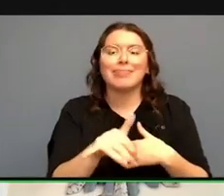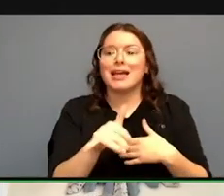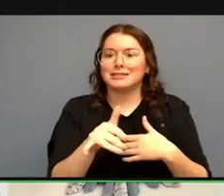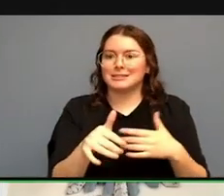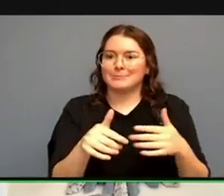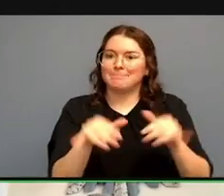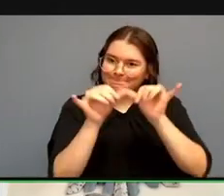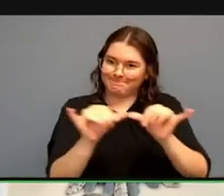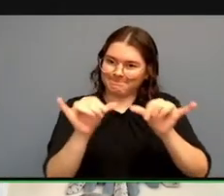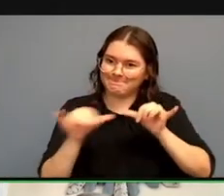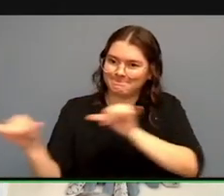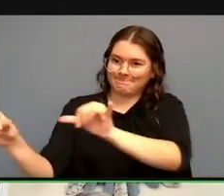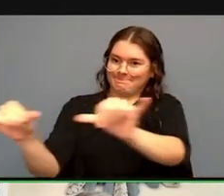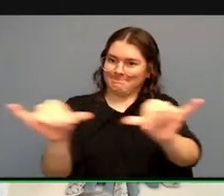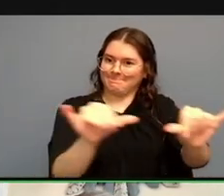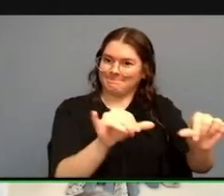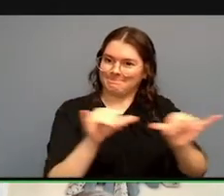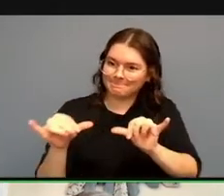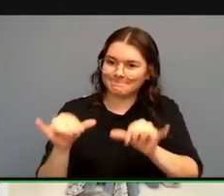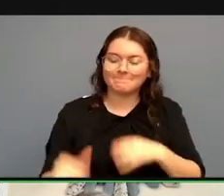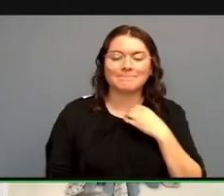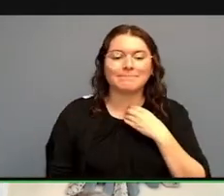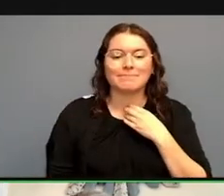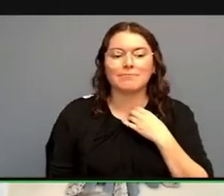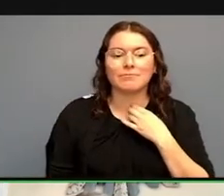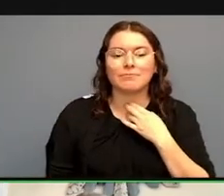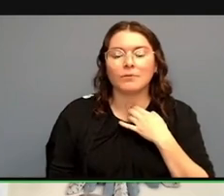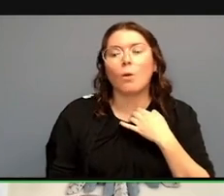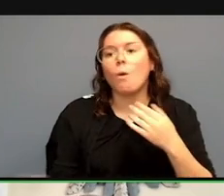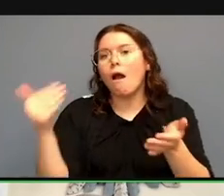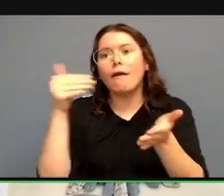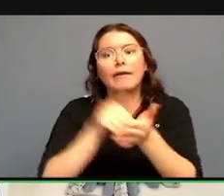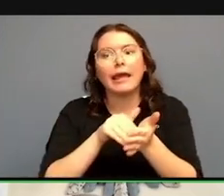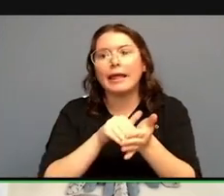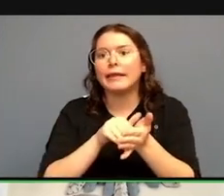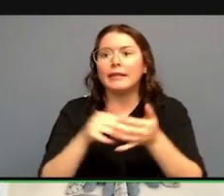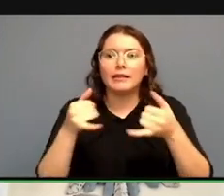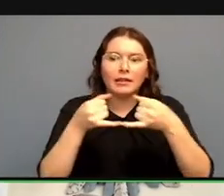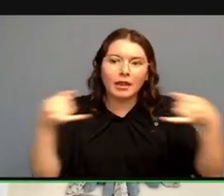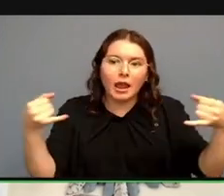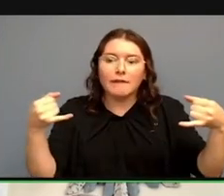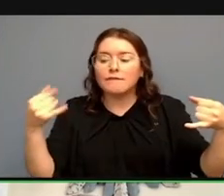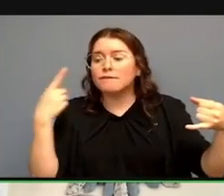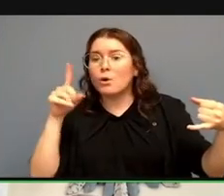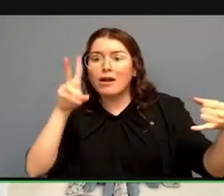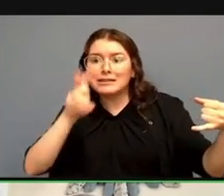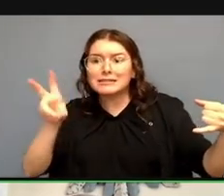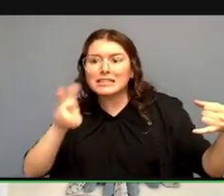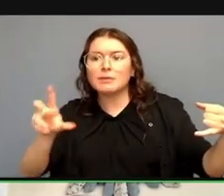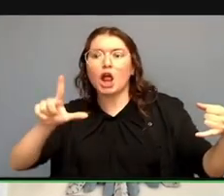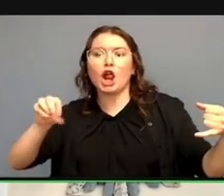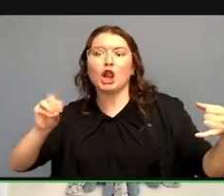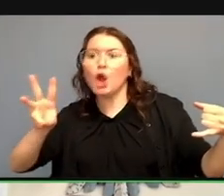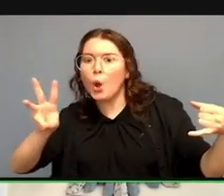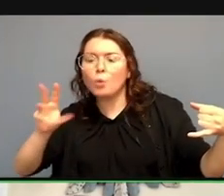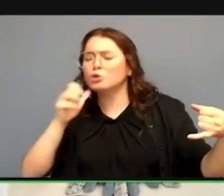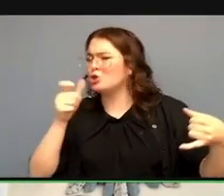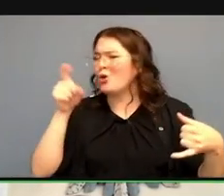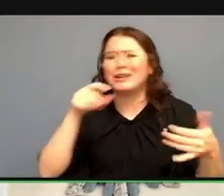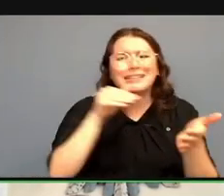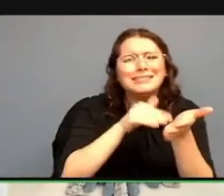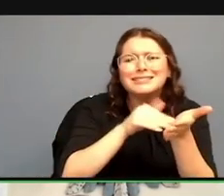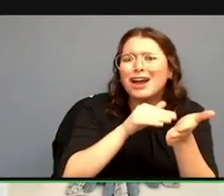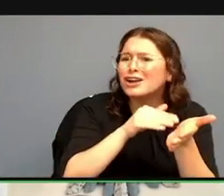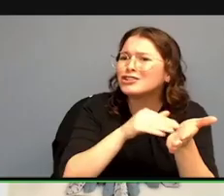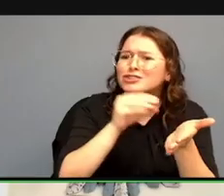at. So again, the threshold for assessment is low. We don't need doctor's notes. You only need